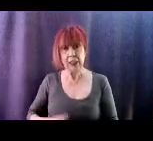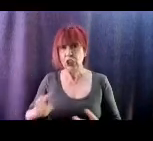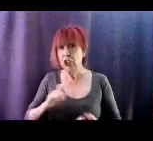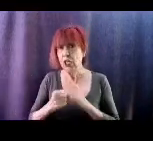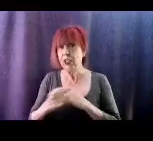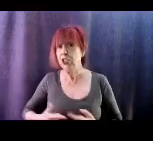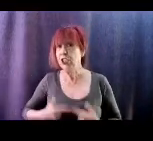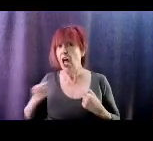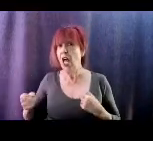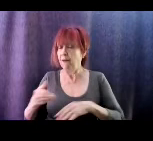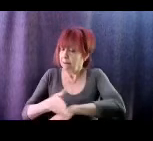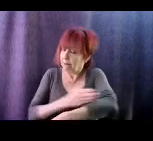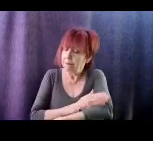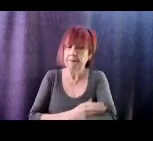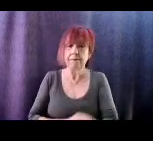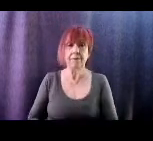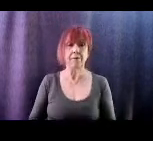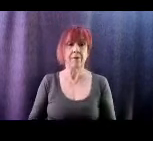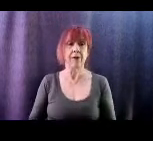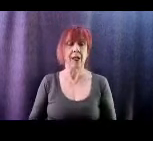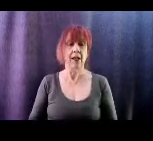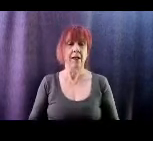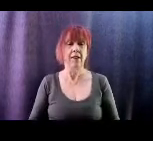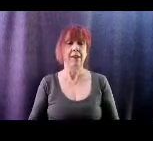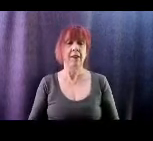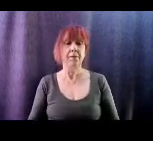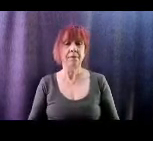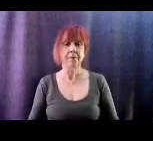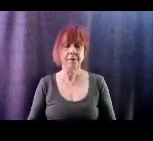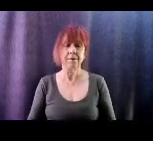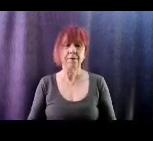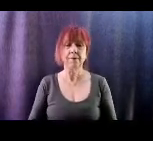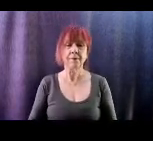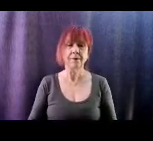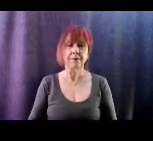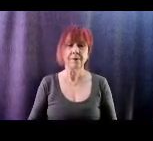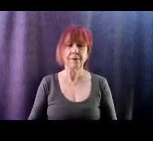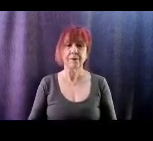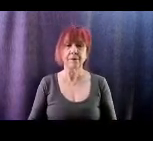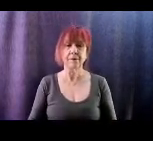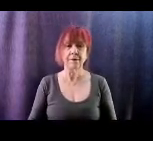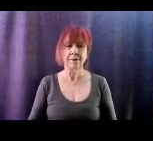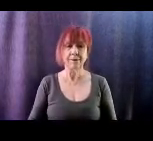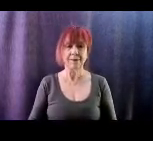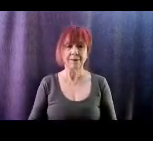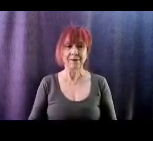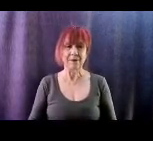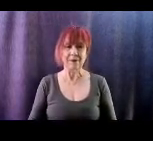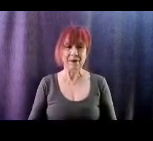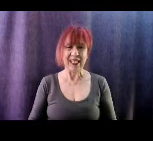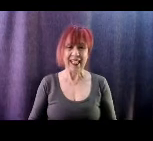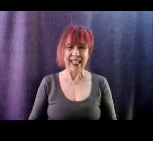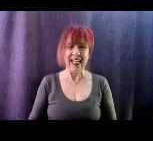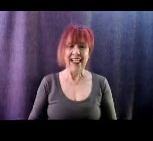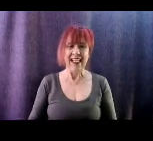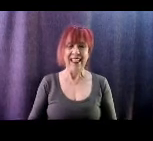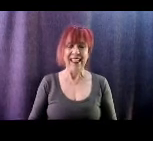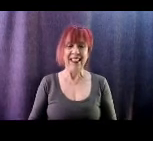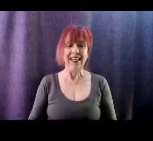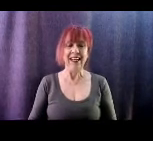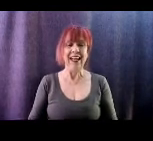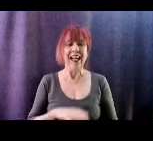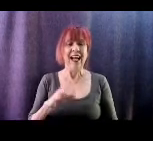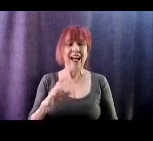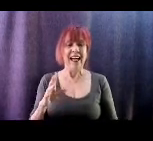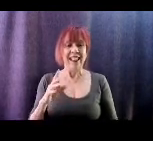Okay, a lot of times we are asked by school systems, there are students that are not ready to go out into the community. So a lot of times